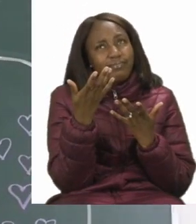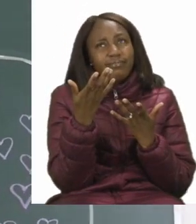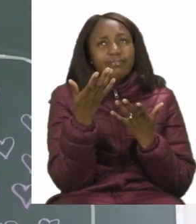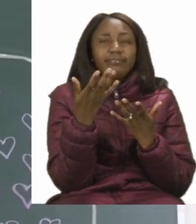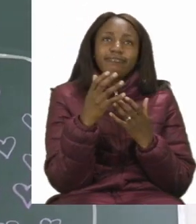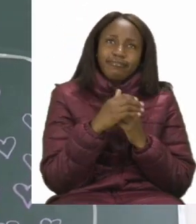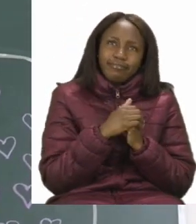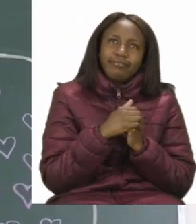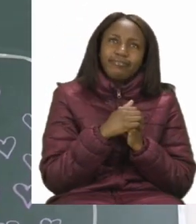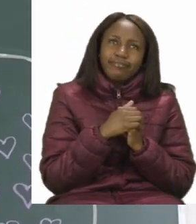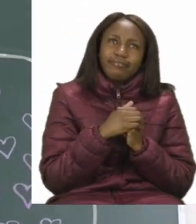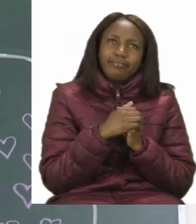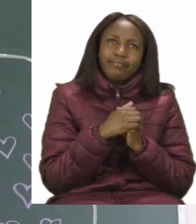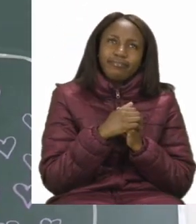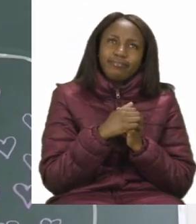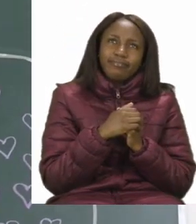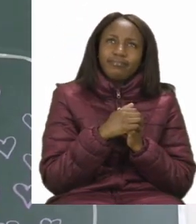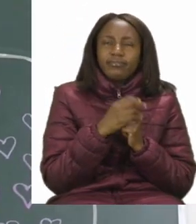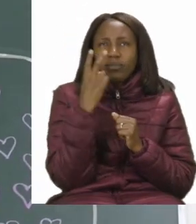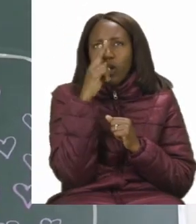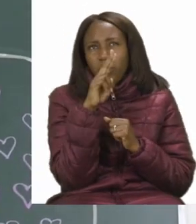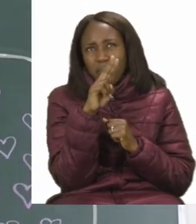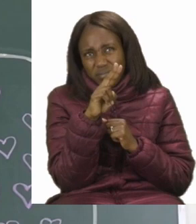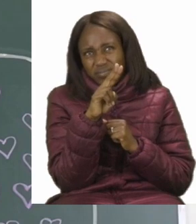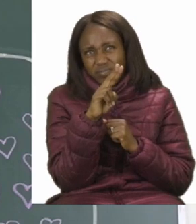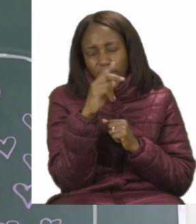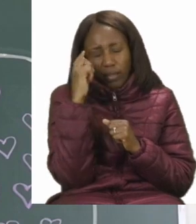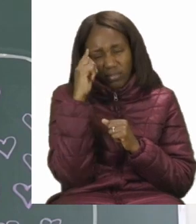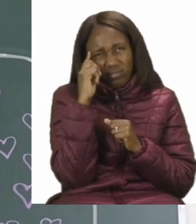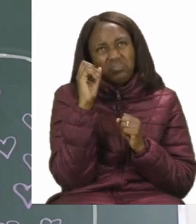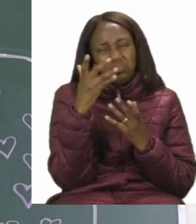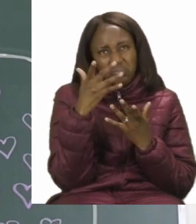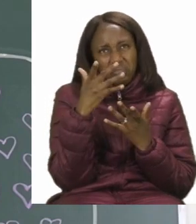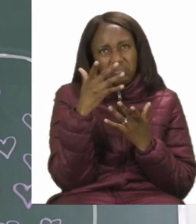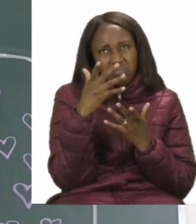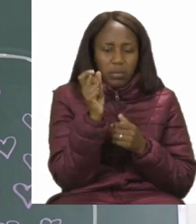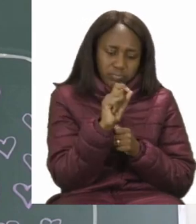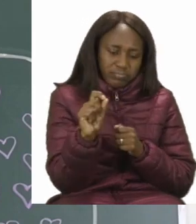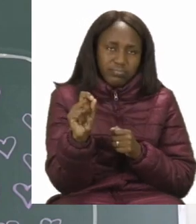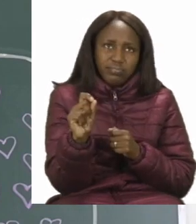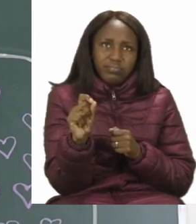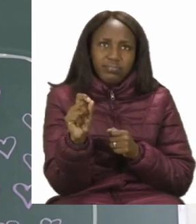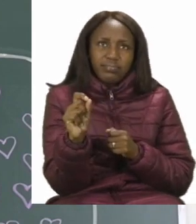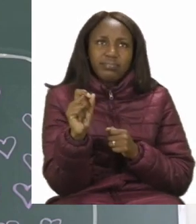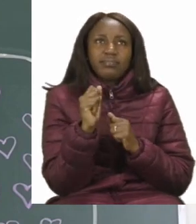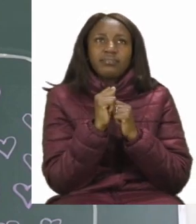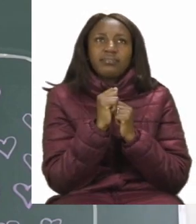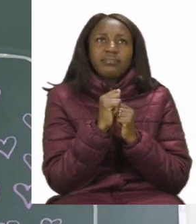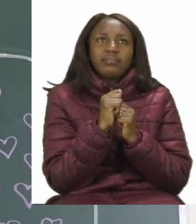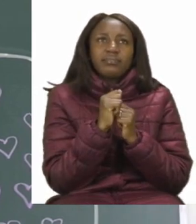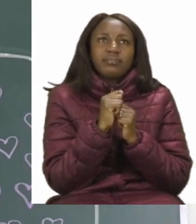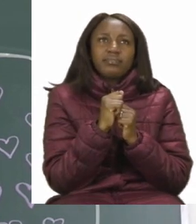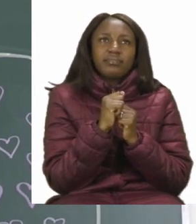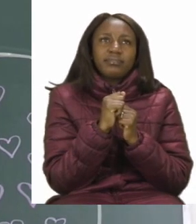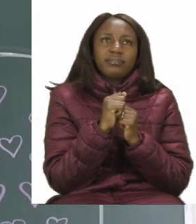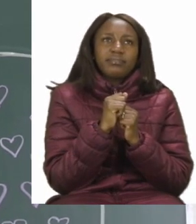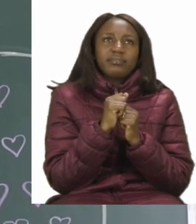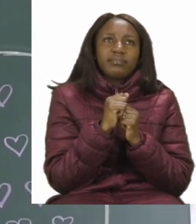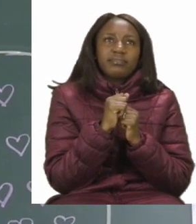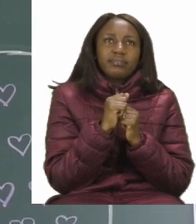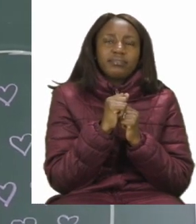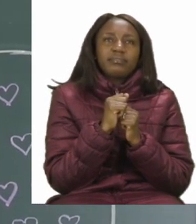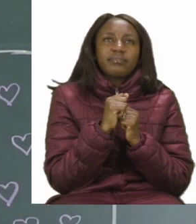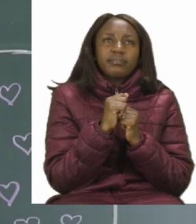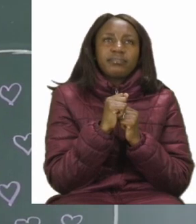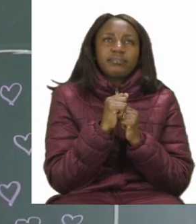so what we do is we look at the picture and then we estimate, meaning we have to basically guess how